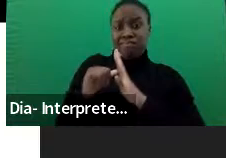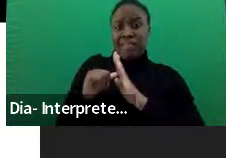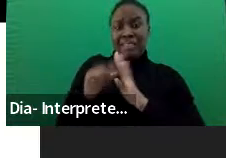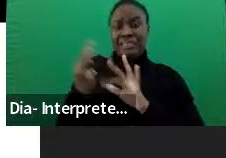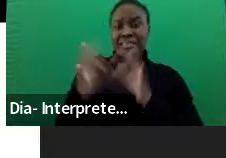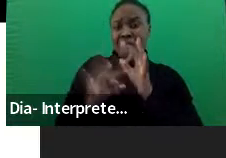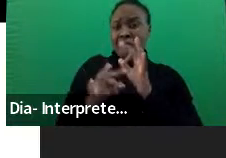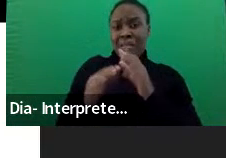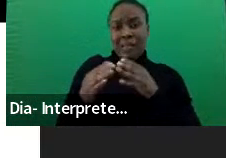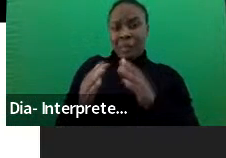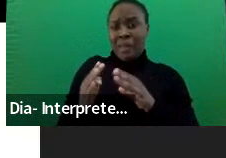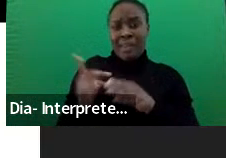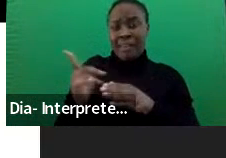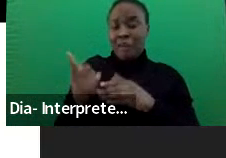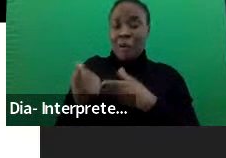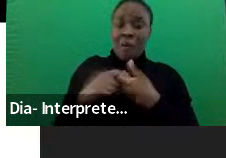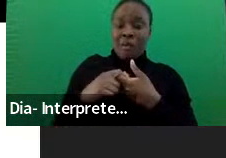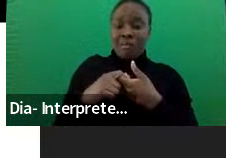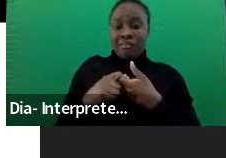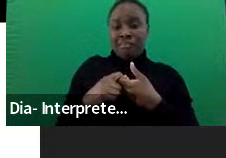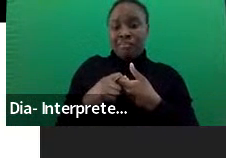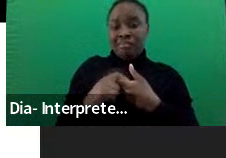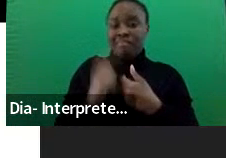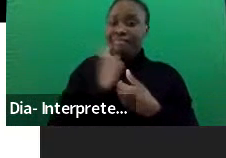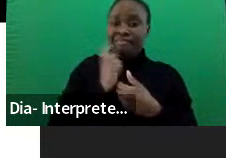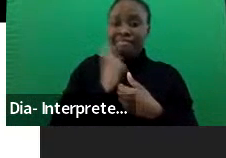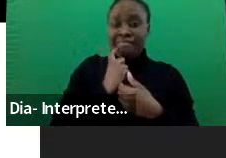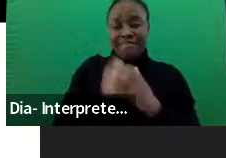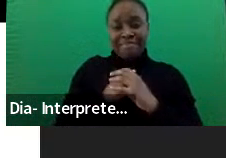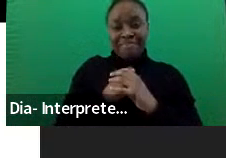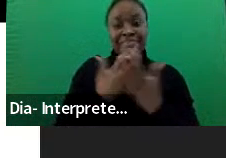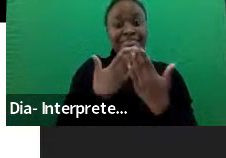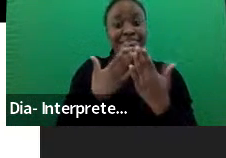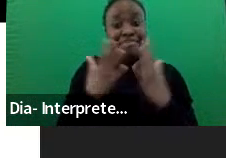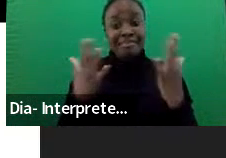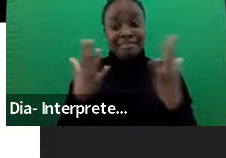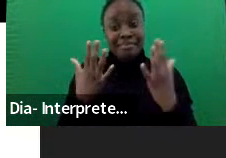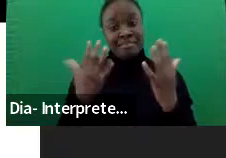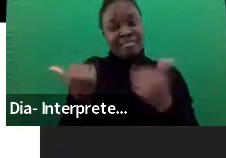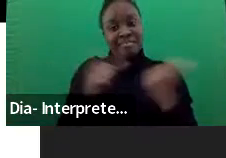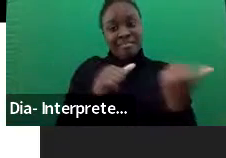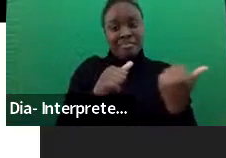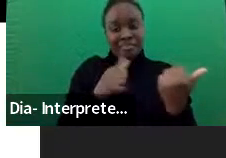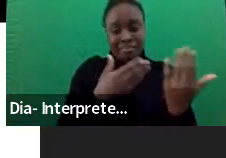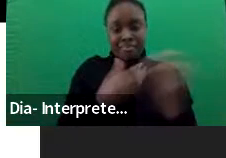simplified onboarding process. Thank you, Mr. Pokani. Over to you, sir.